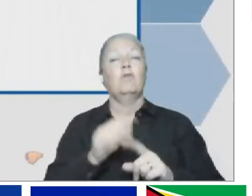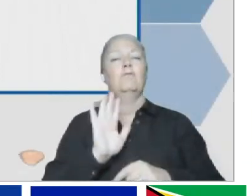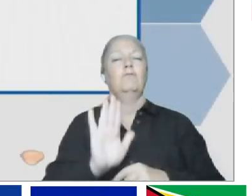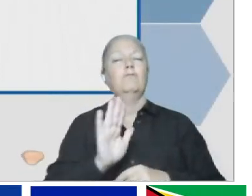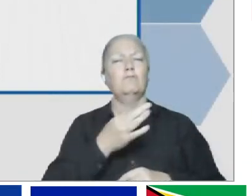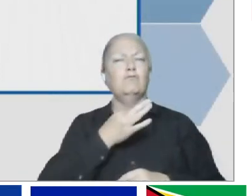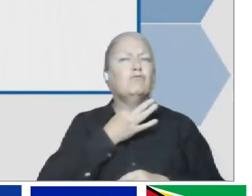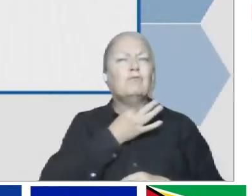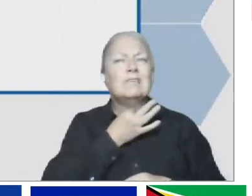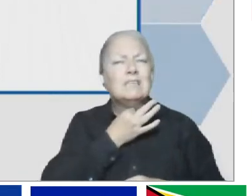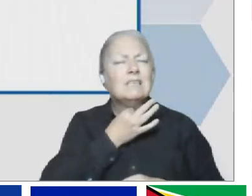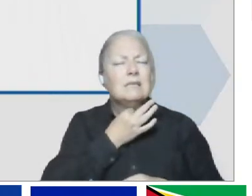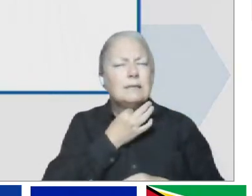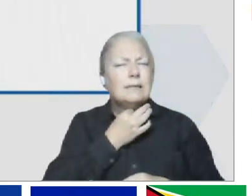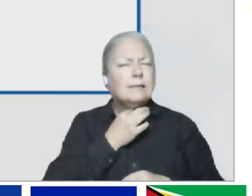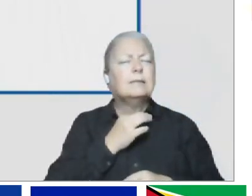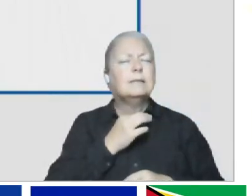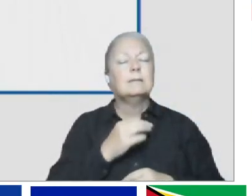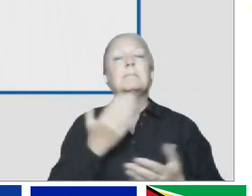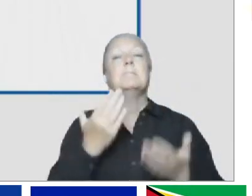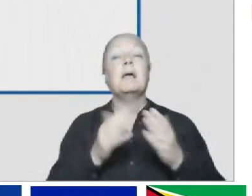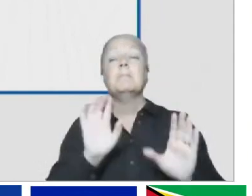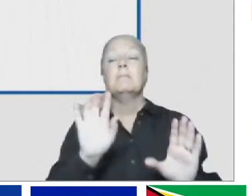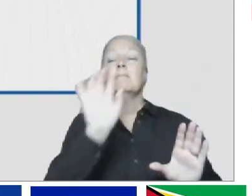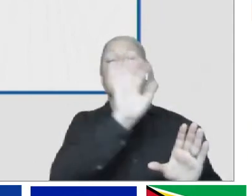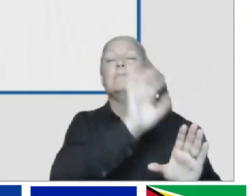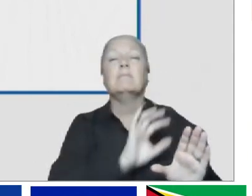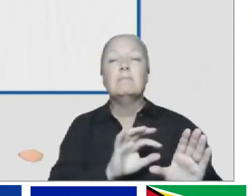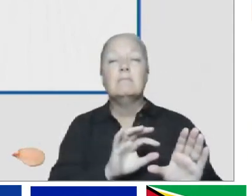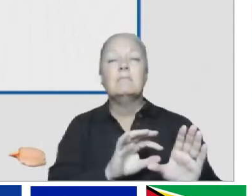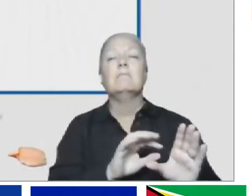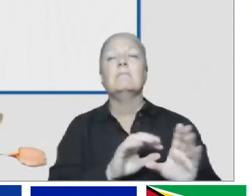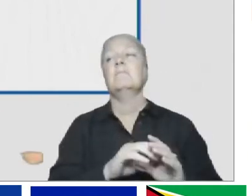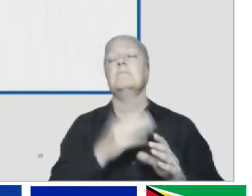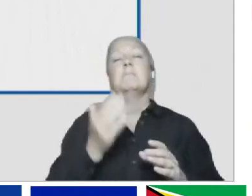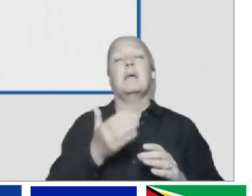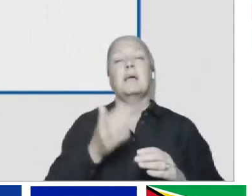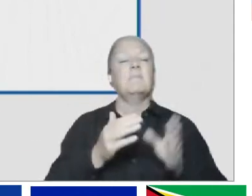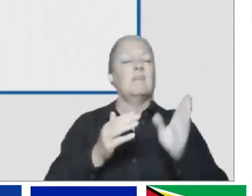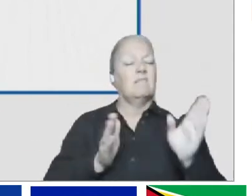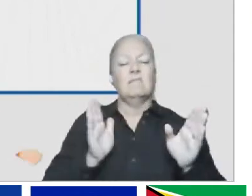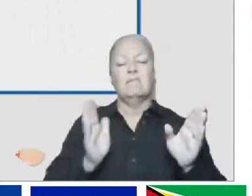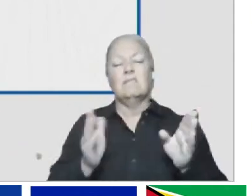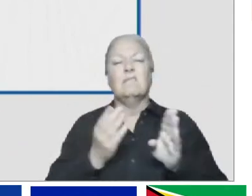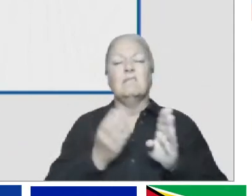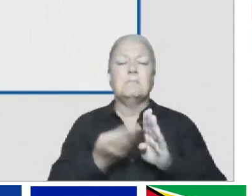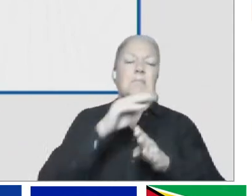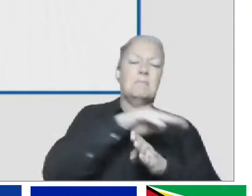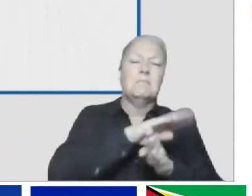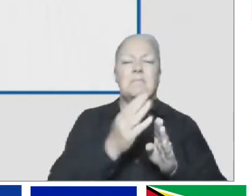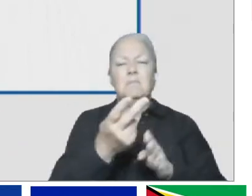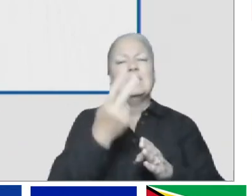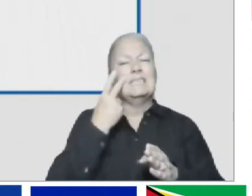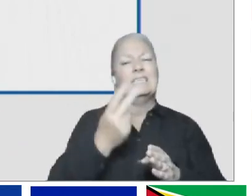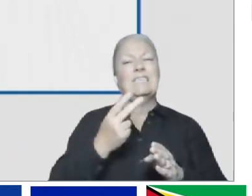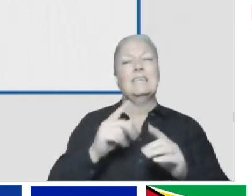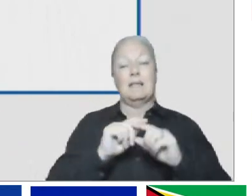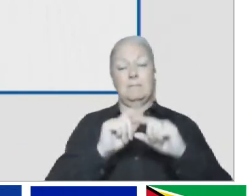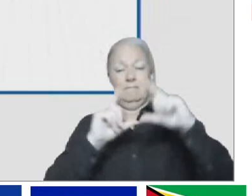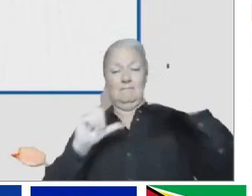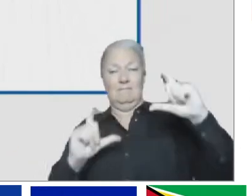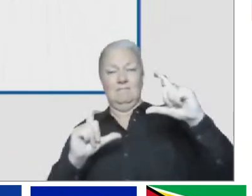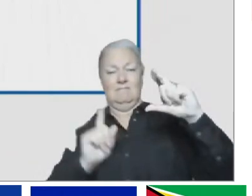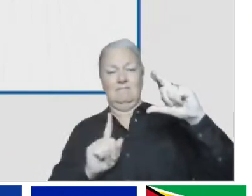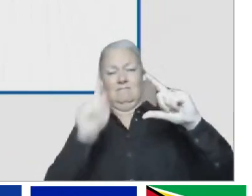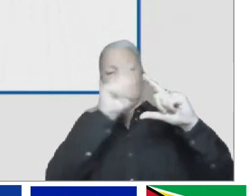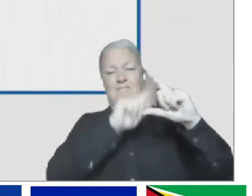be cross-border or cross-border, as you may see in this slide, in the northern area of our country. When we